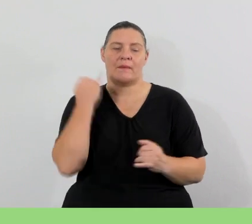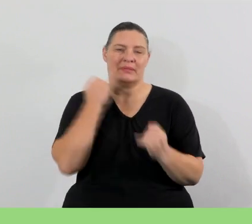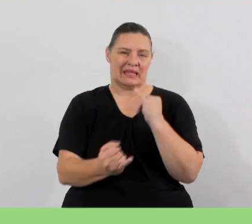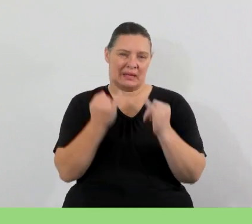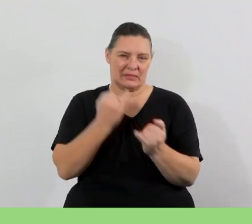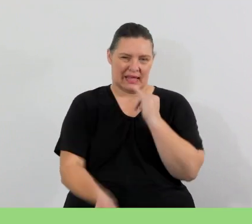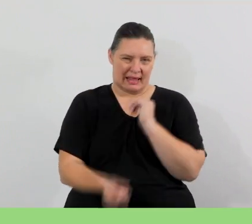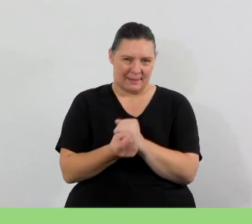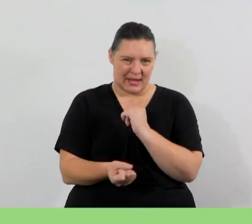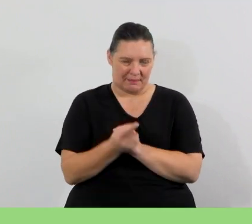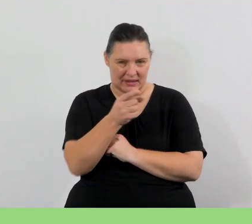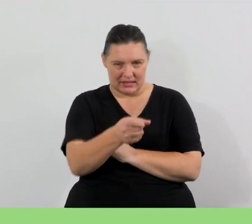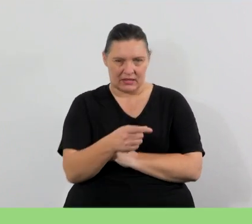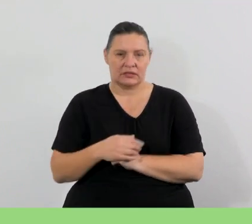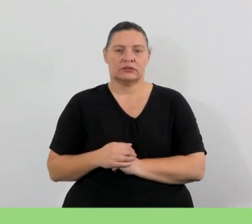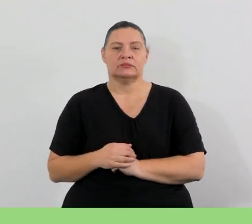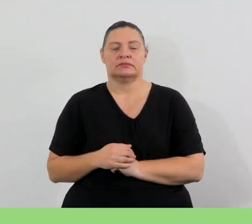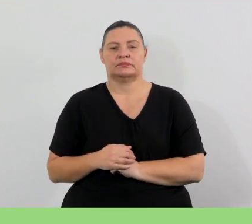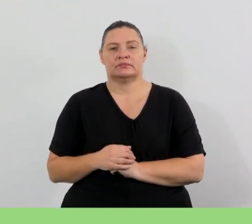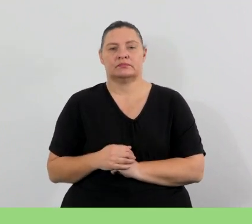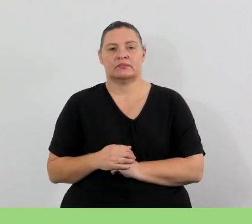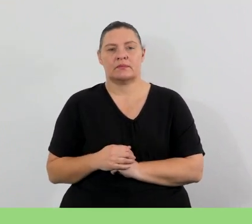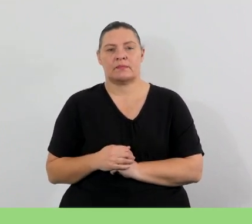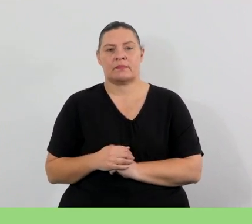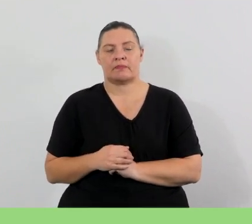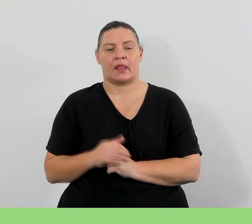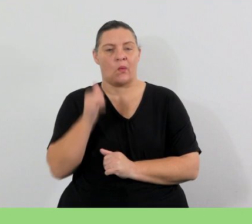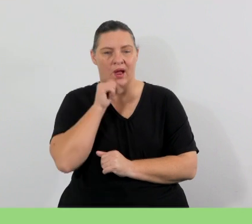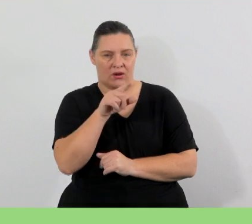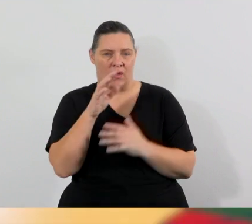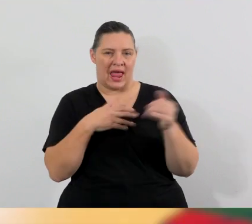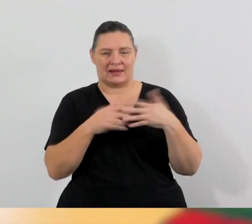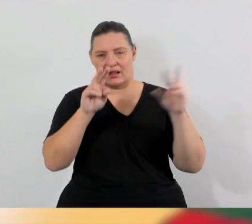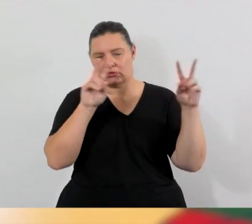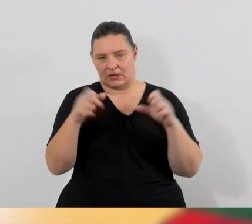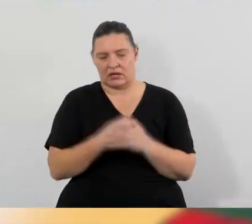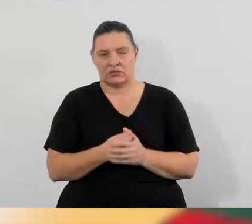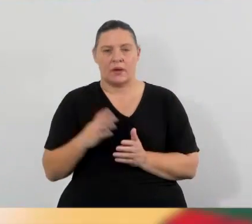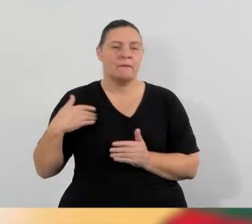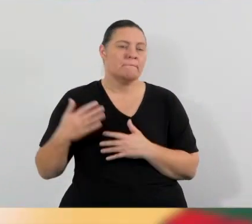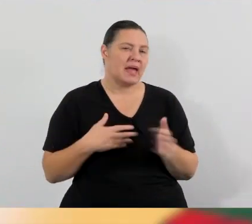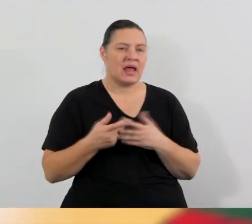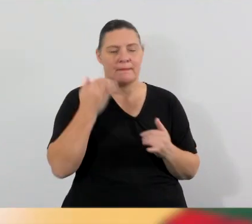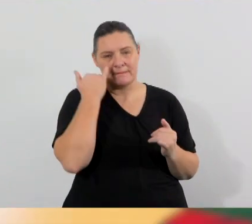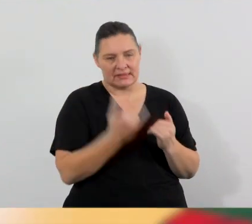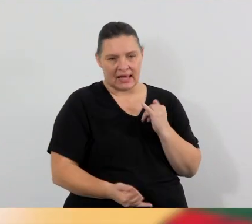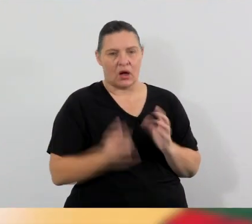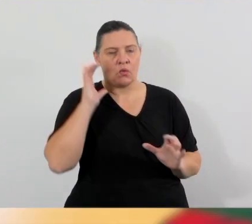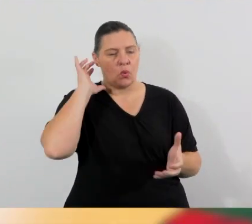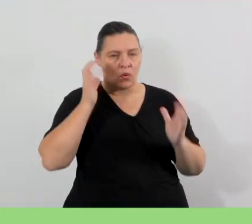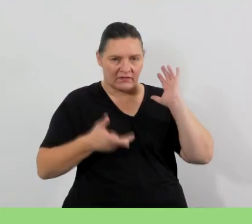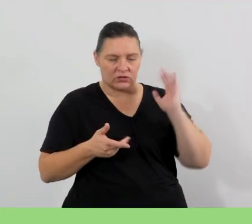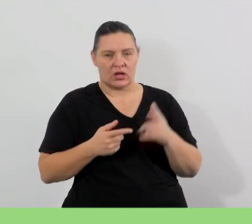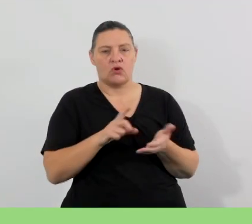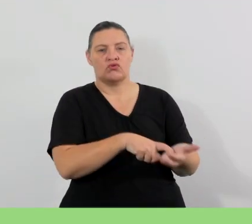going to move on to the common errors, which is the mistakes that learners normally make when dealing with this topic. So often learners